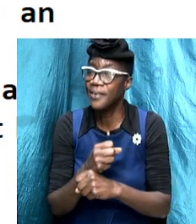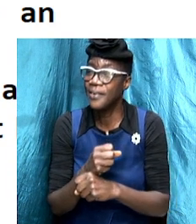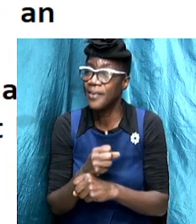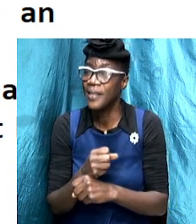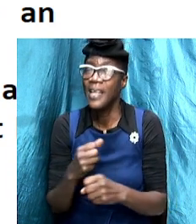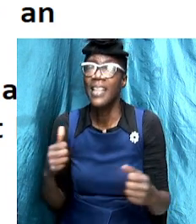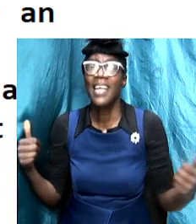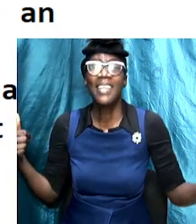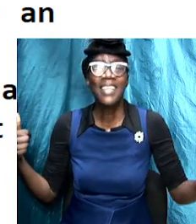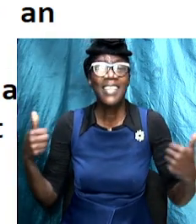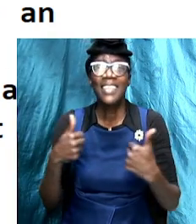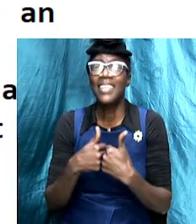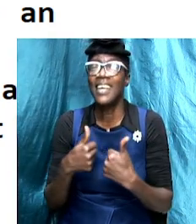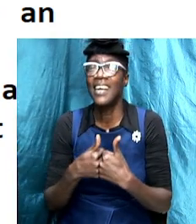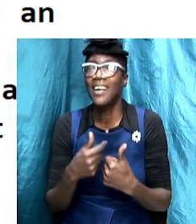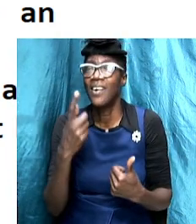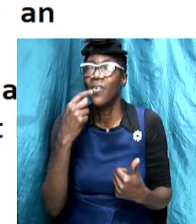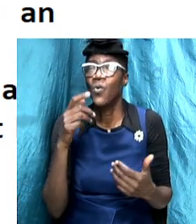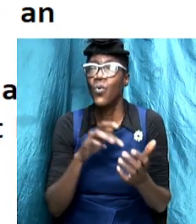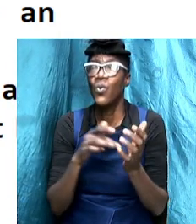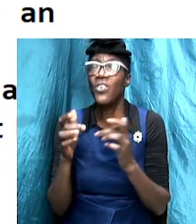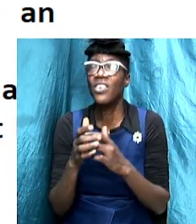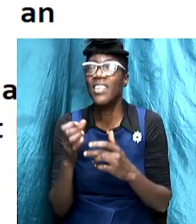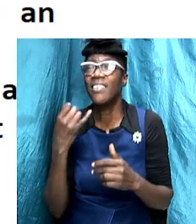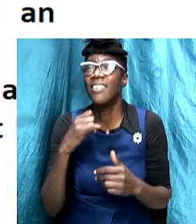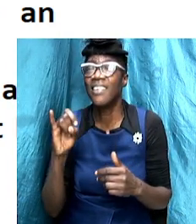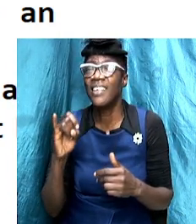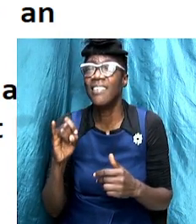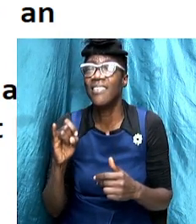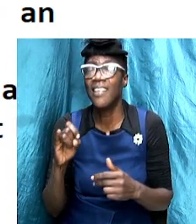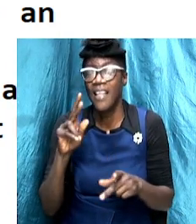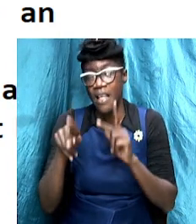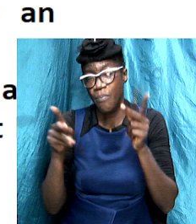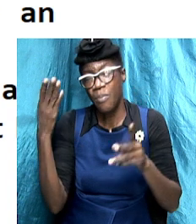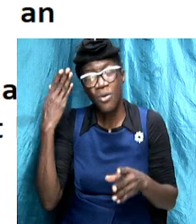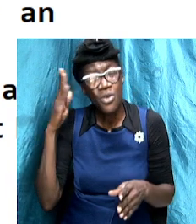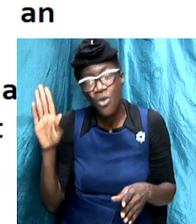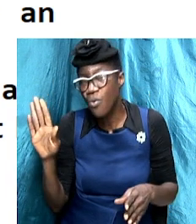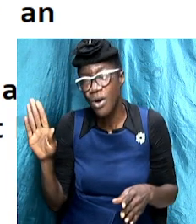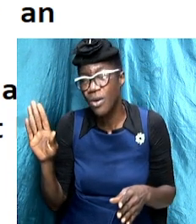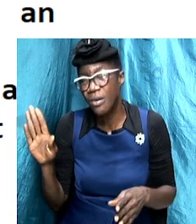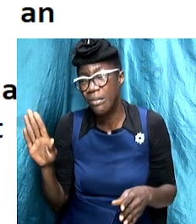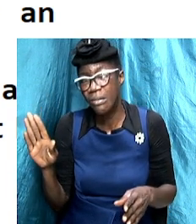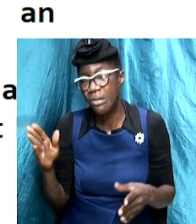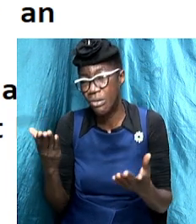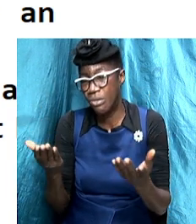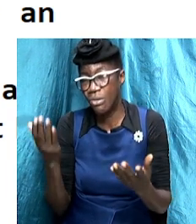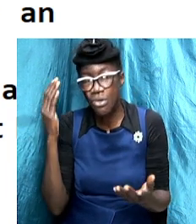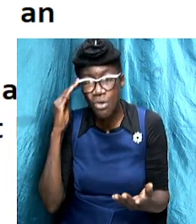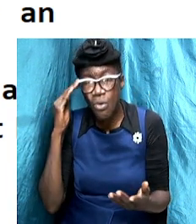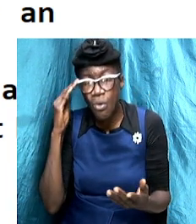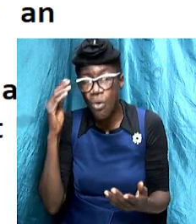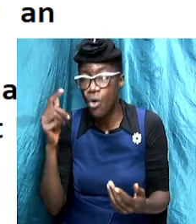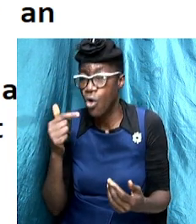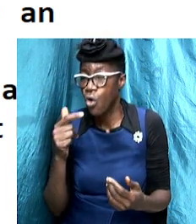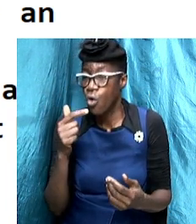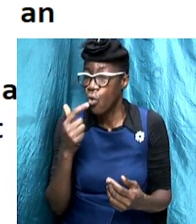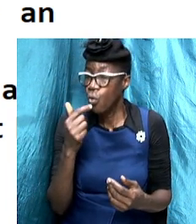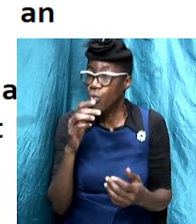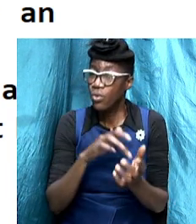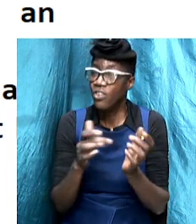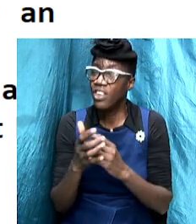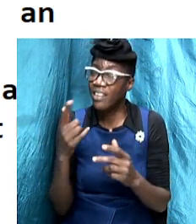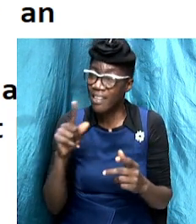attacked who Jesus is. In other words, people don't want you to know who this Jesus is. Because the moment you get